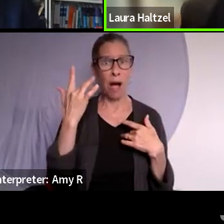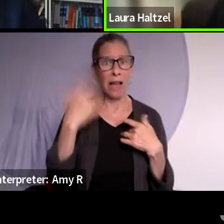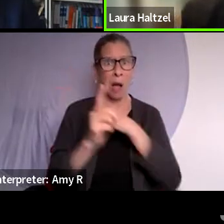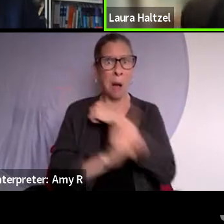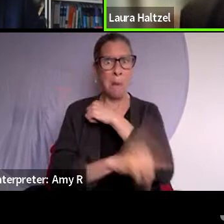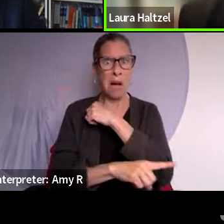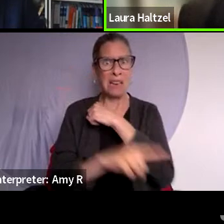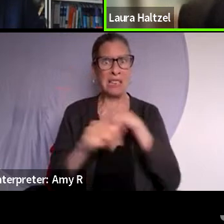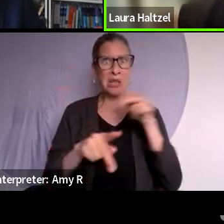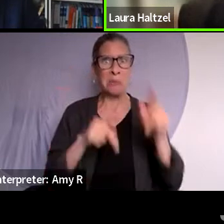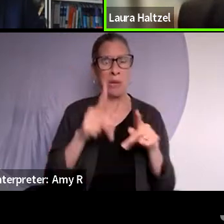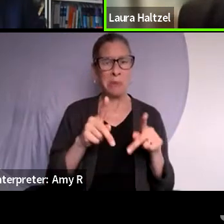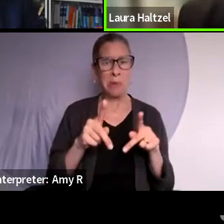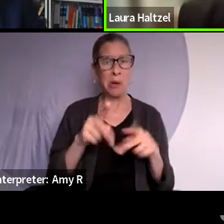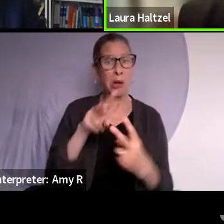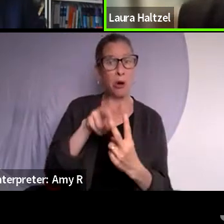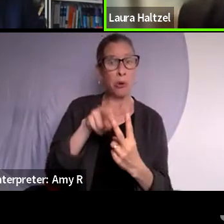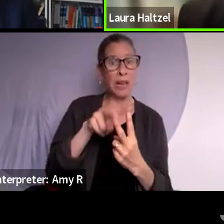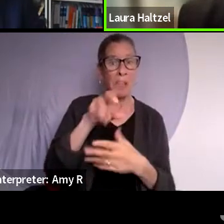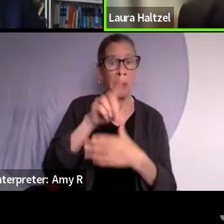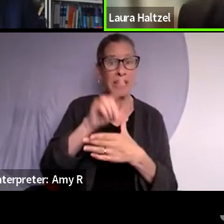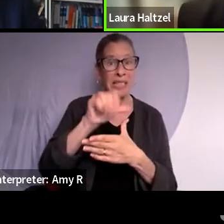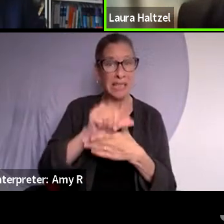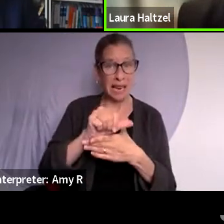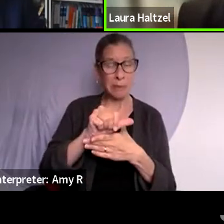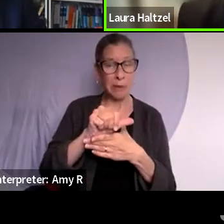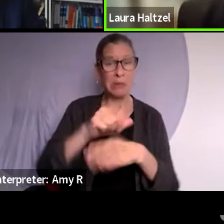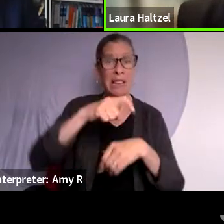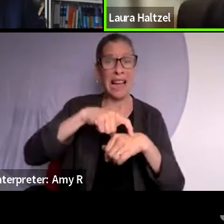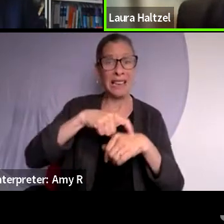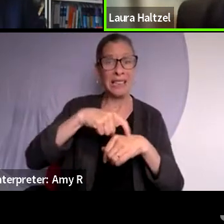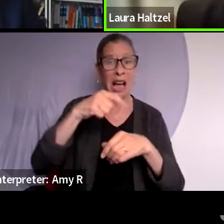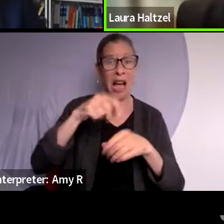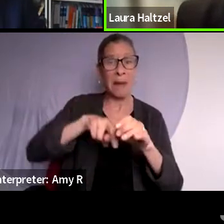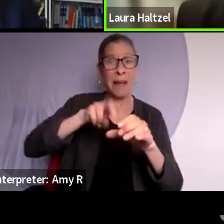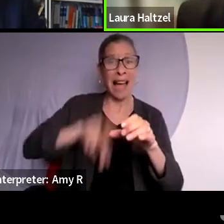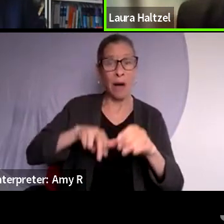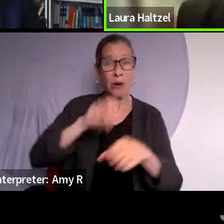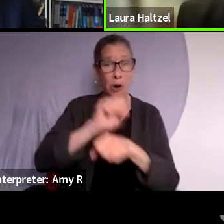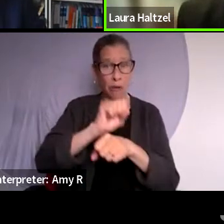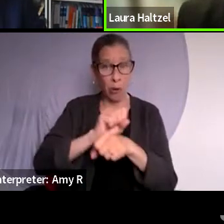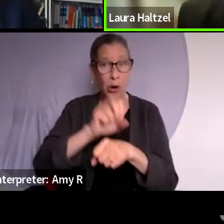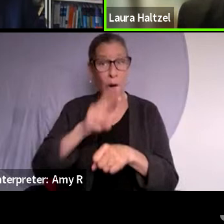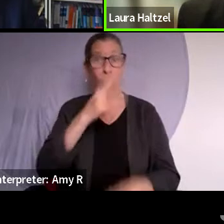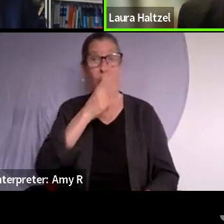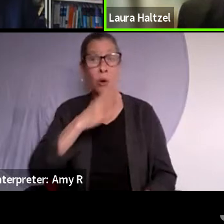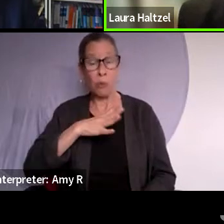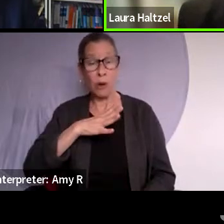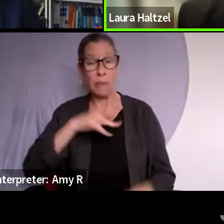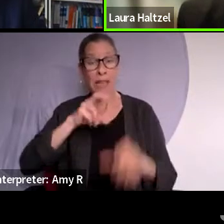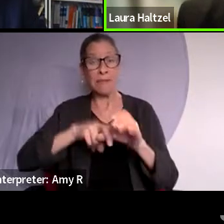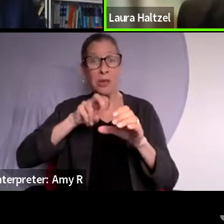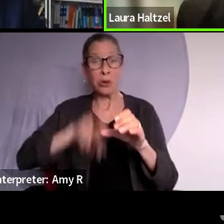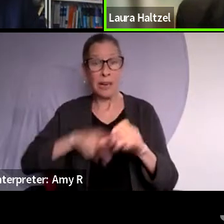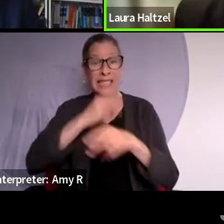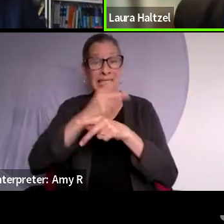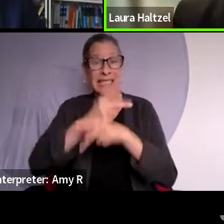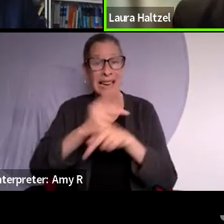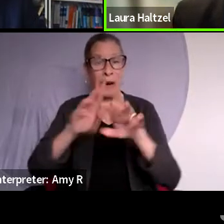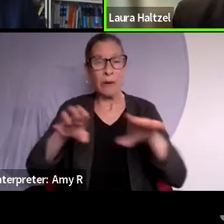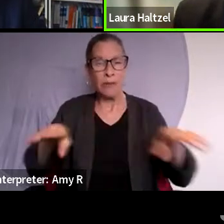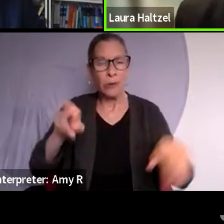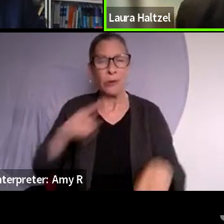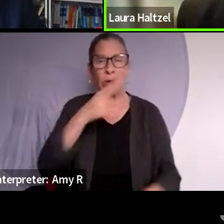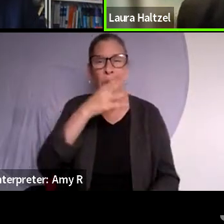punish people who either have disabilities and had time out of the workforce, or those women who have taken out for caregiving to an even